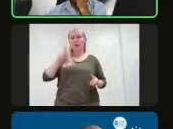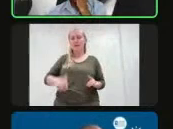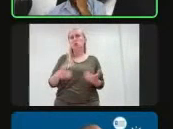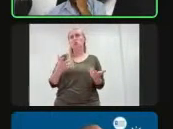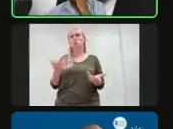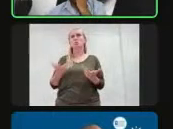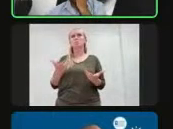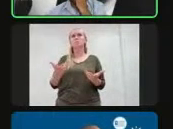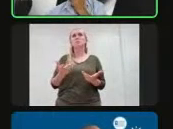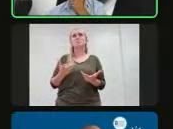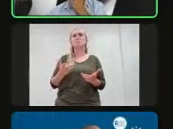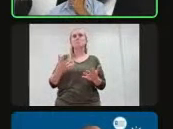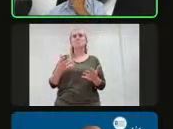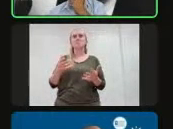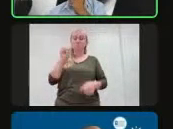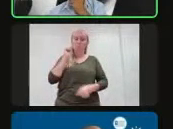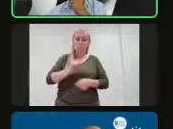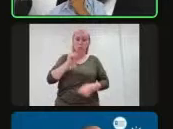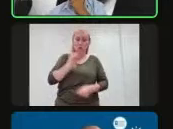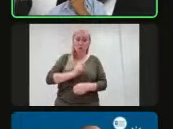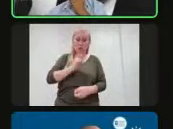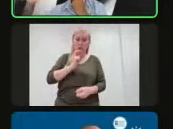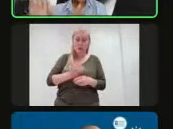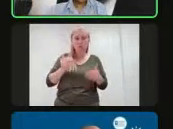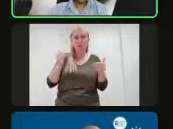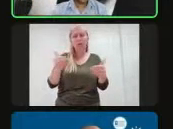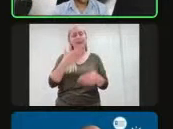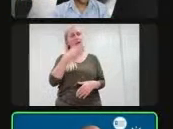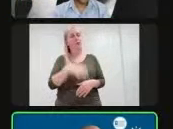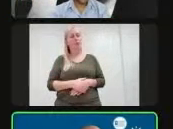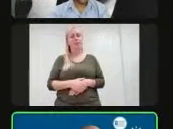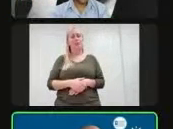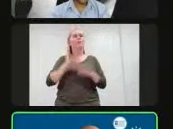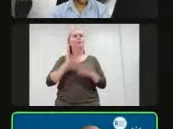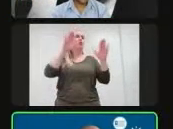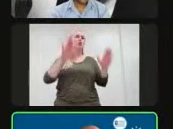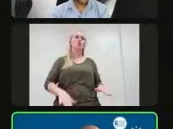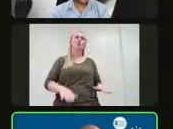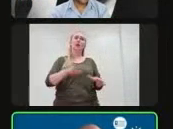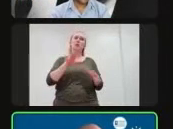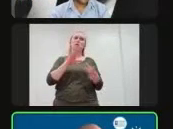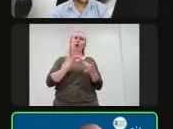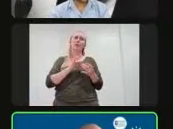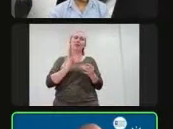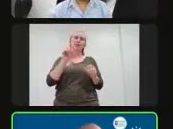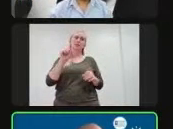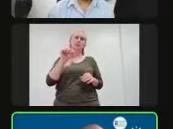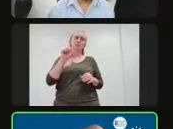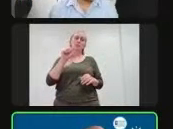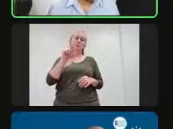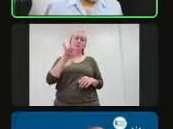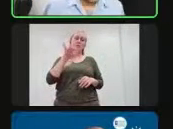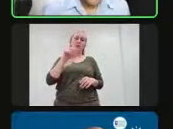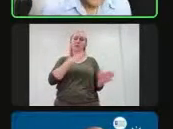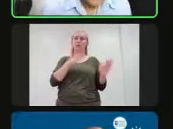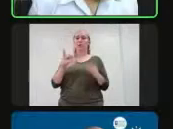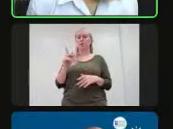get something done and move further. So thank you. Great sentiment, Satya. Thank you. And Karina.